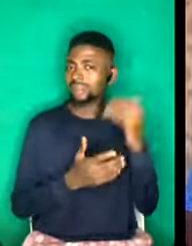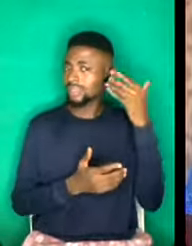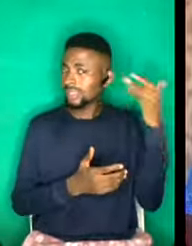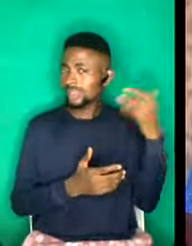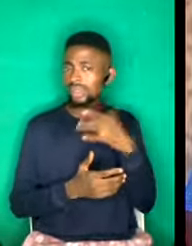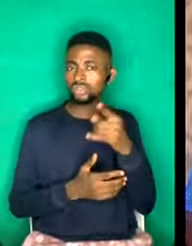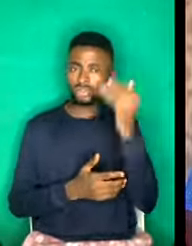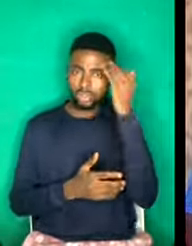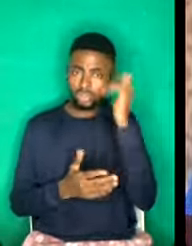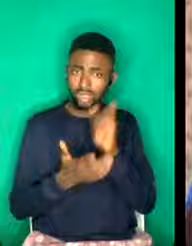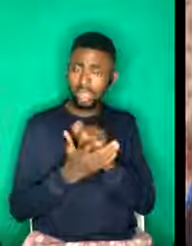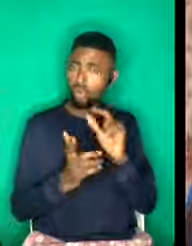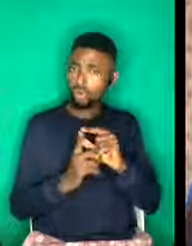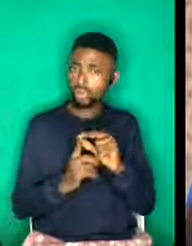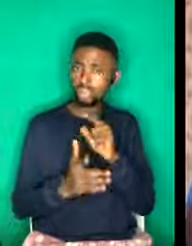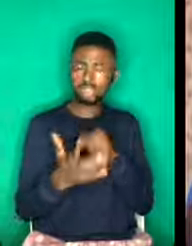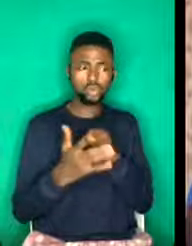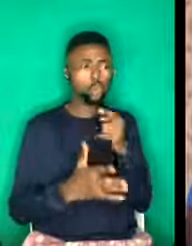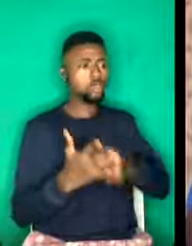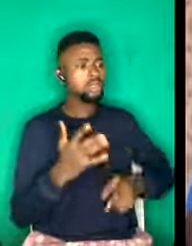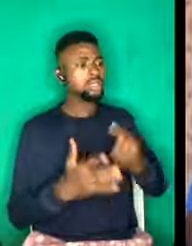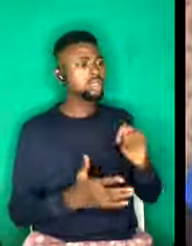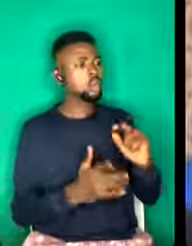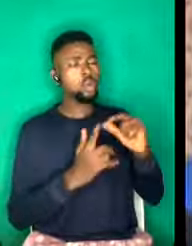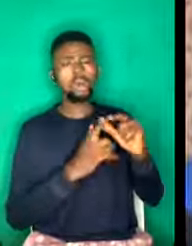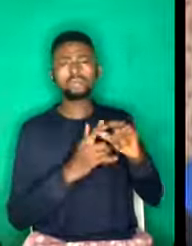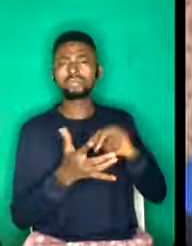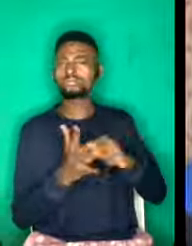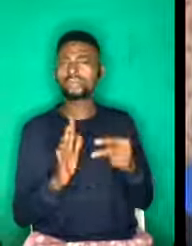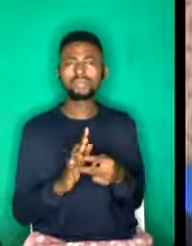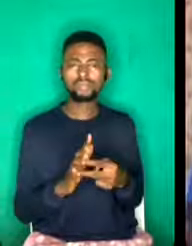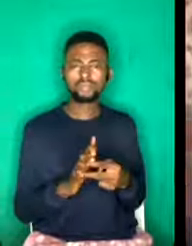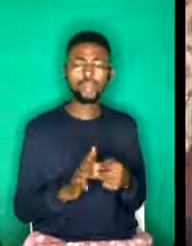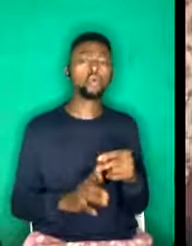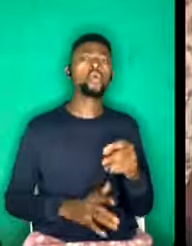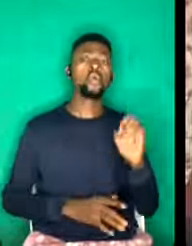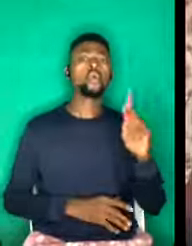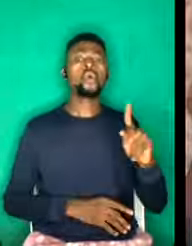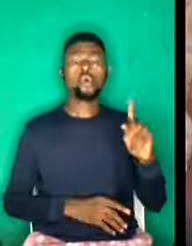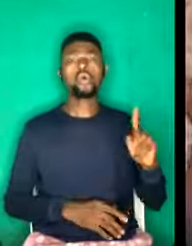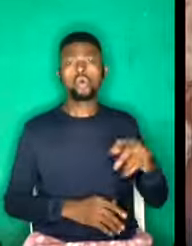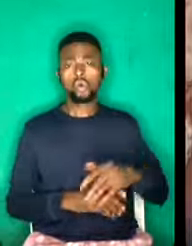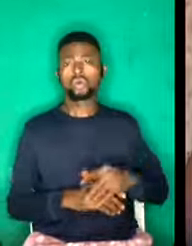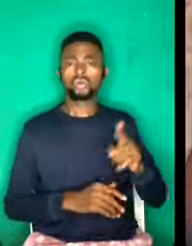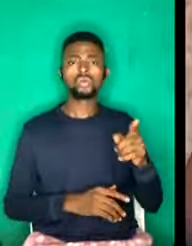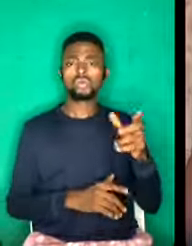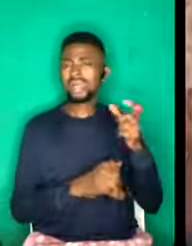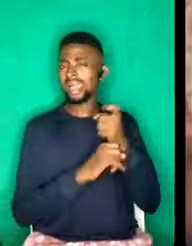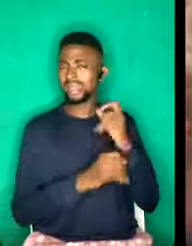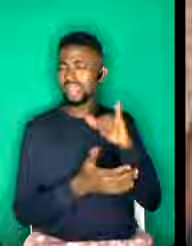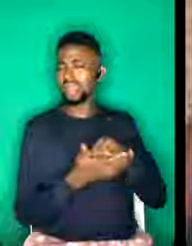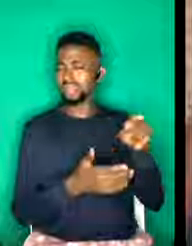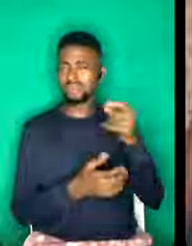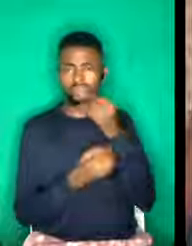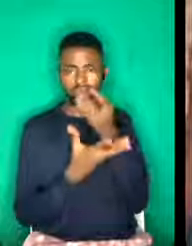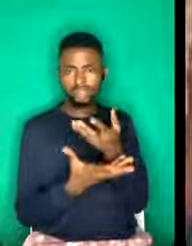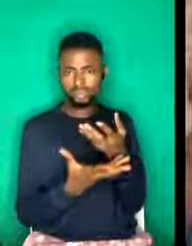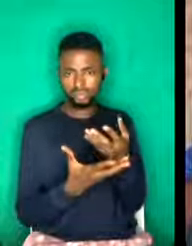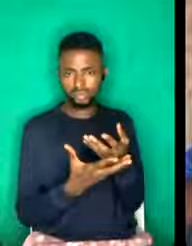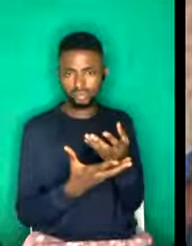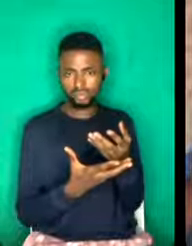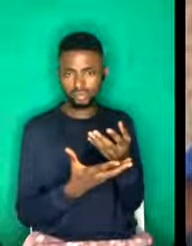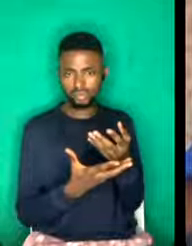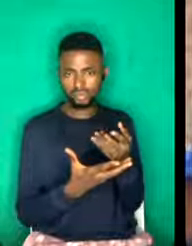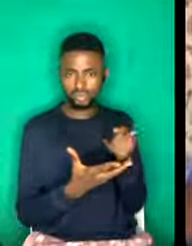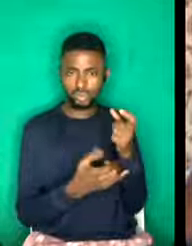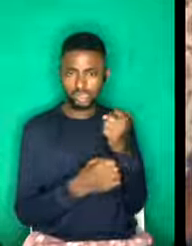what this word is. This is what this word means. Oh, you get that information. You get that knowledge.